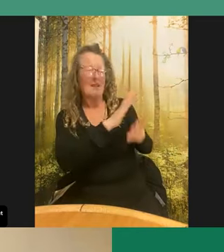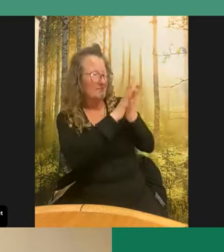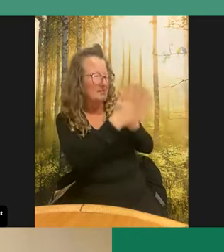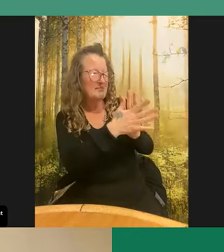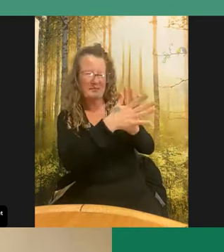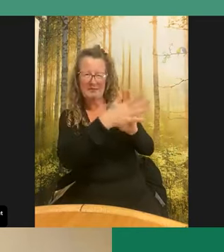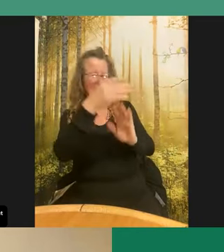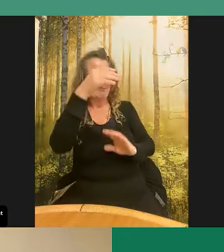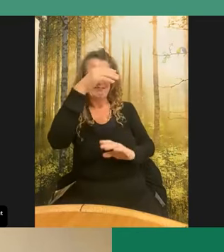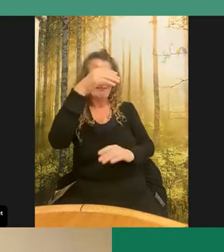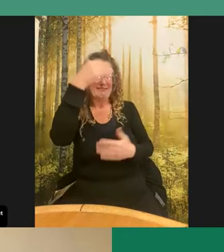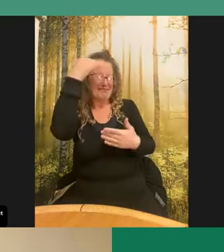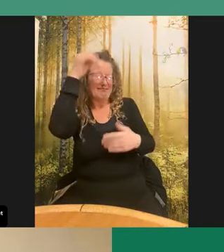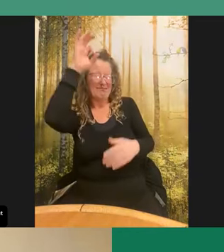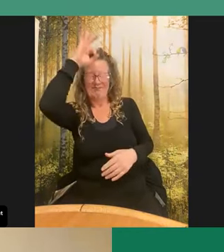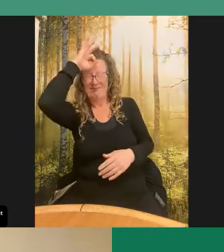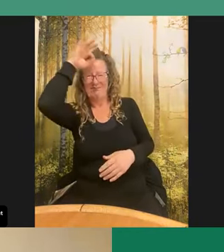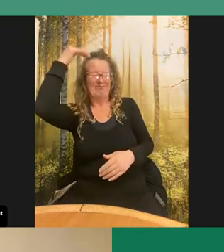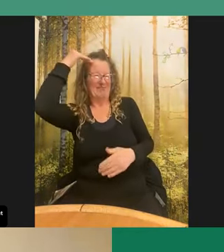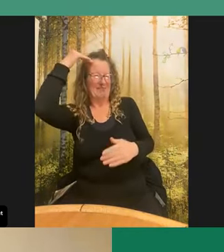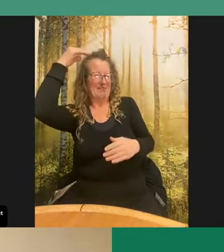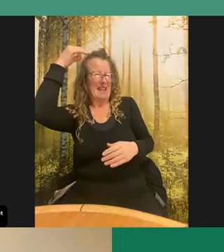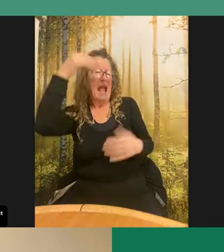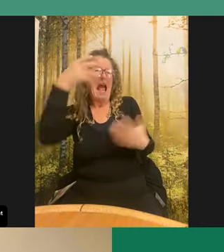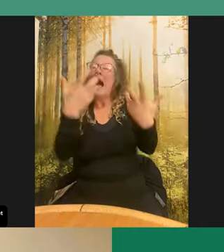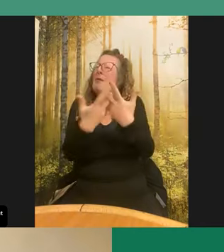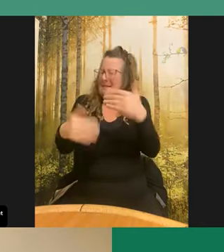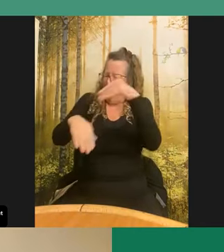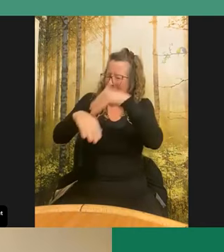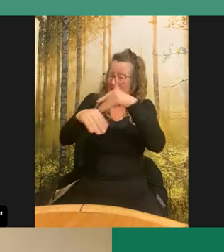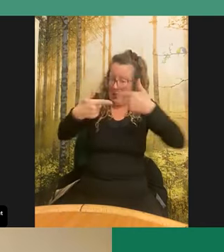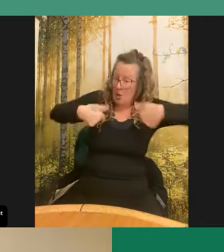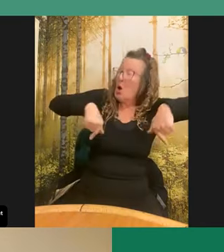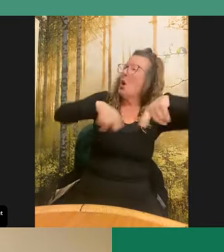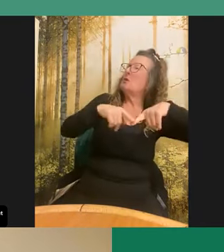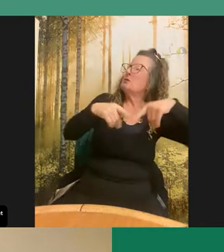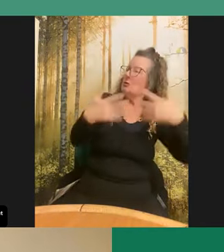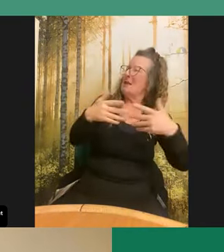around that. I wondered how that still affects us today, that ignorance.